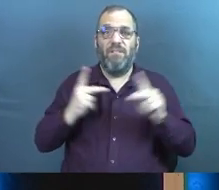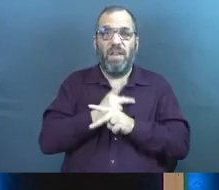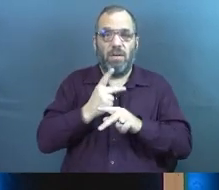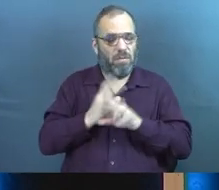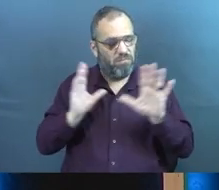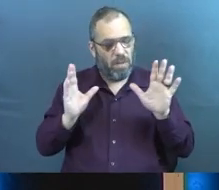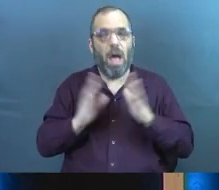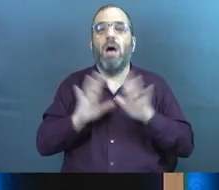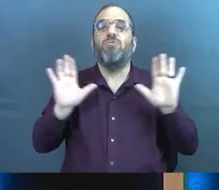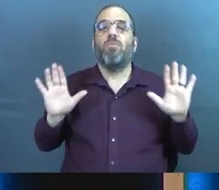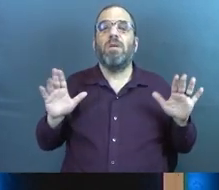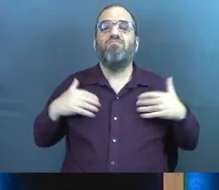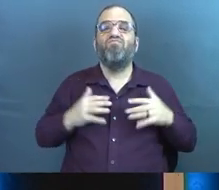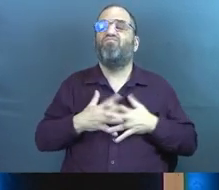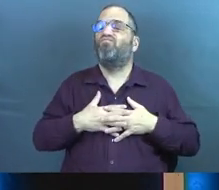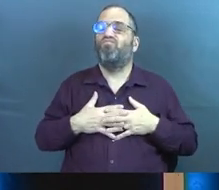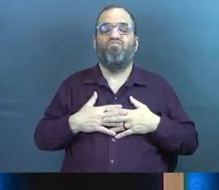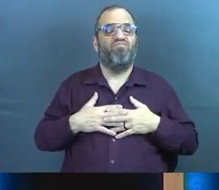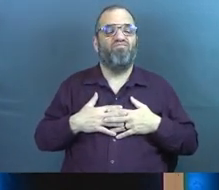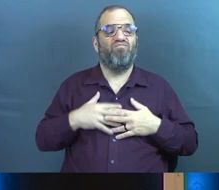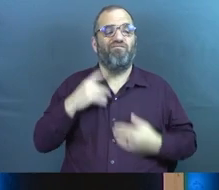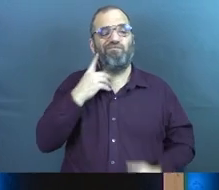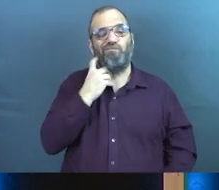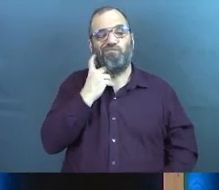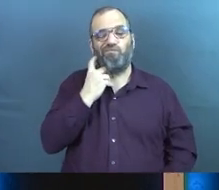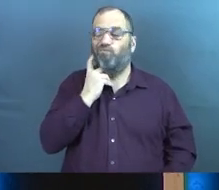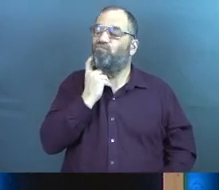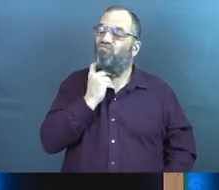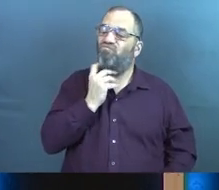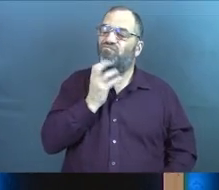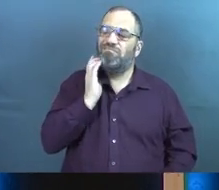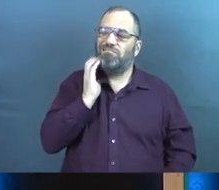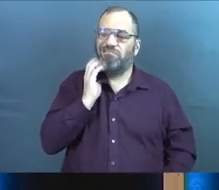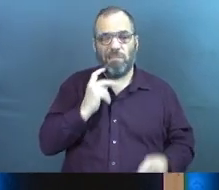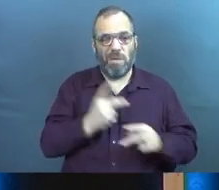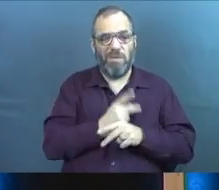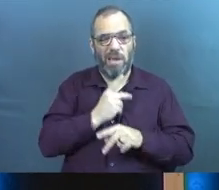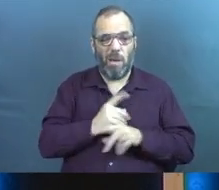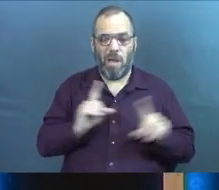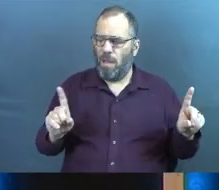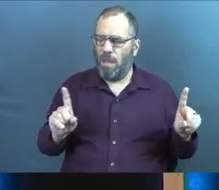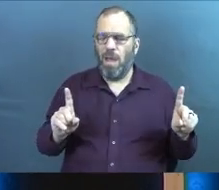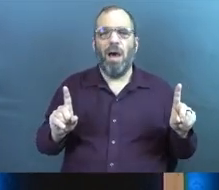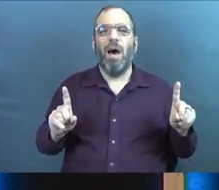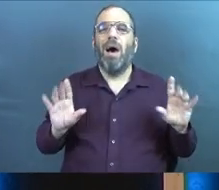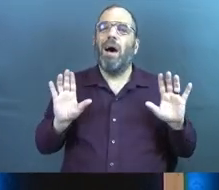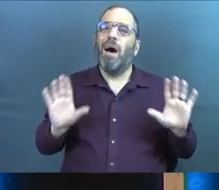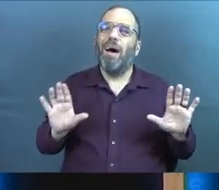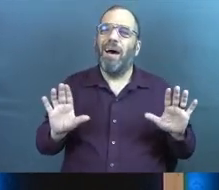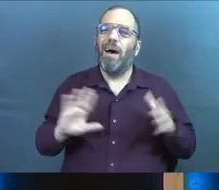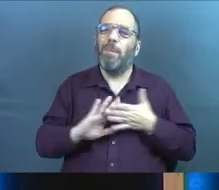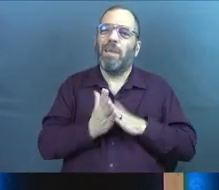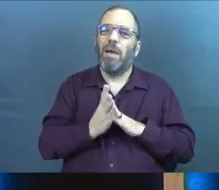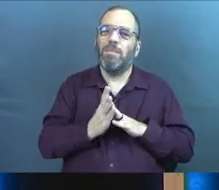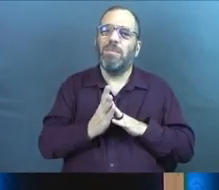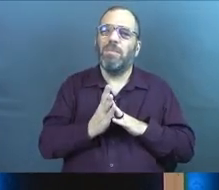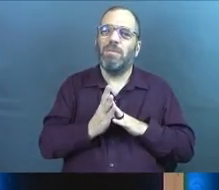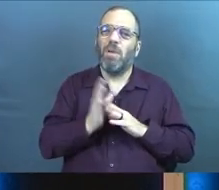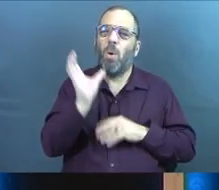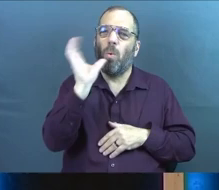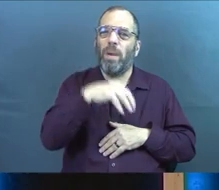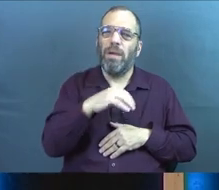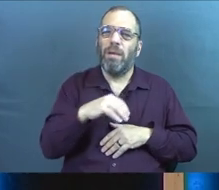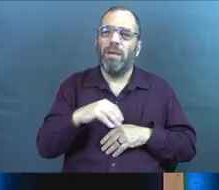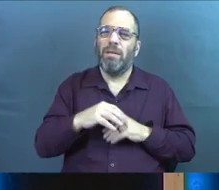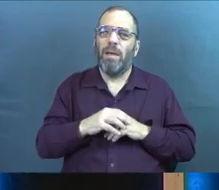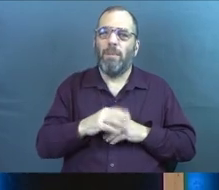out. So I'm going to step back and I just kind of scratch my head and go, I'm going to try to figure this out, you know? But it gets a little weird. And you